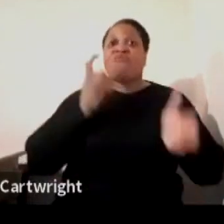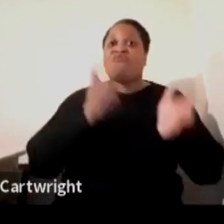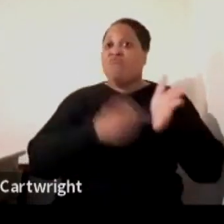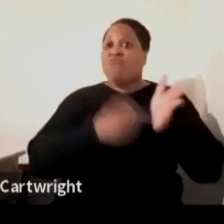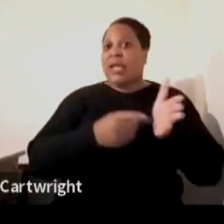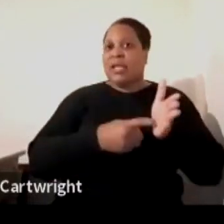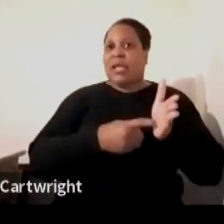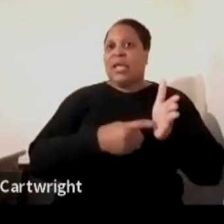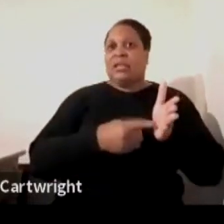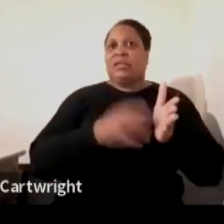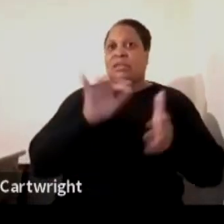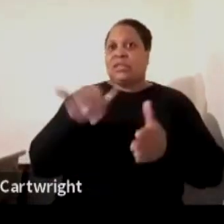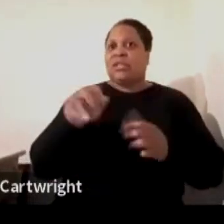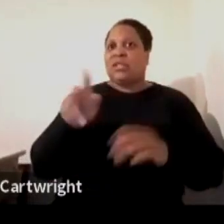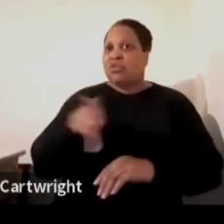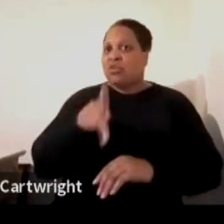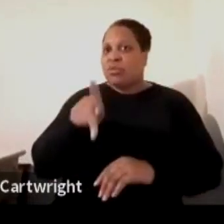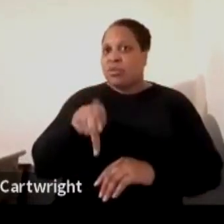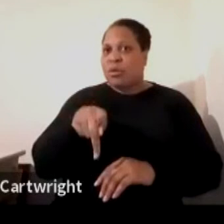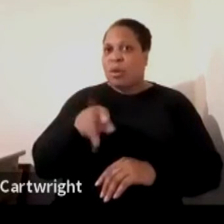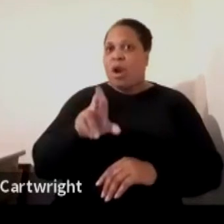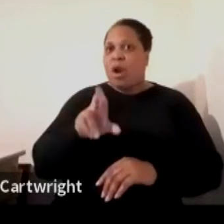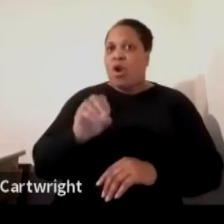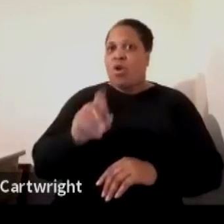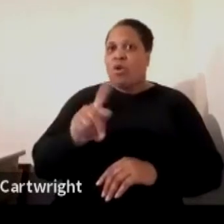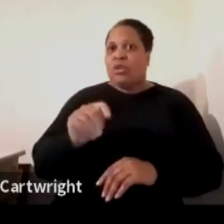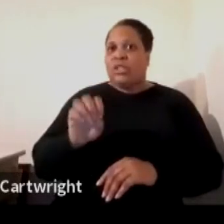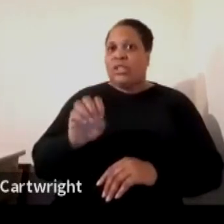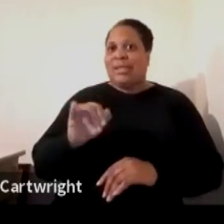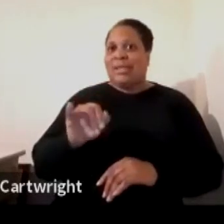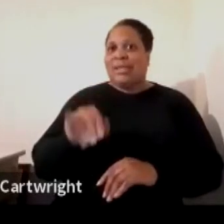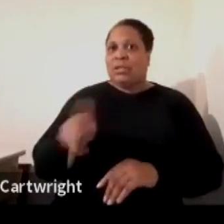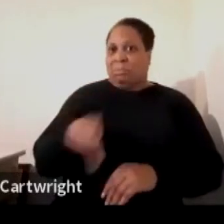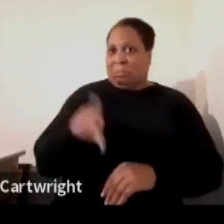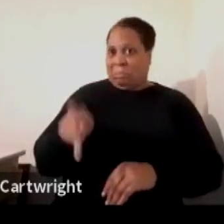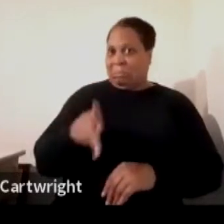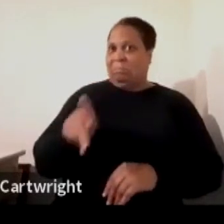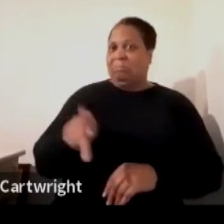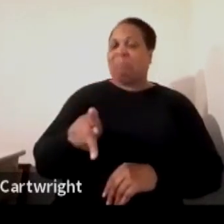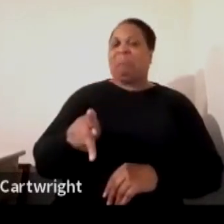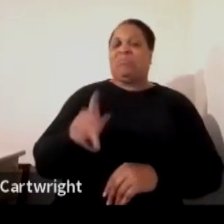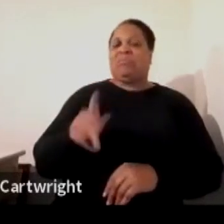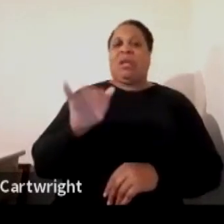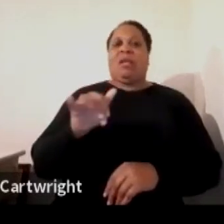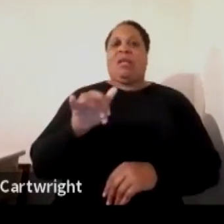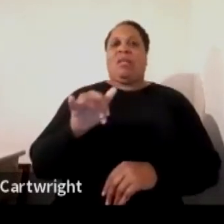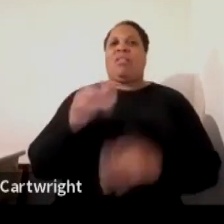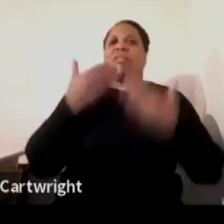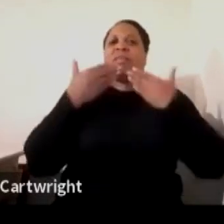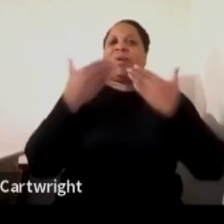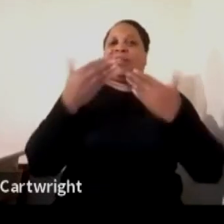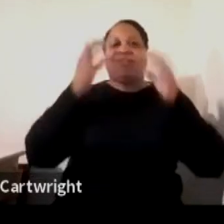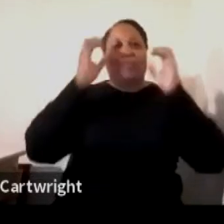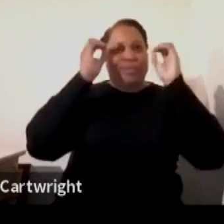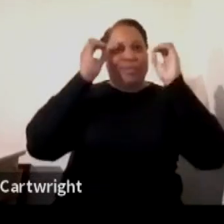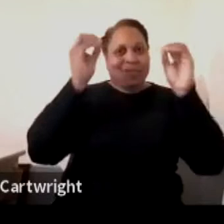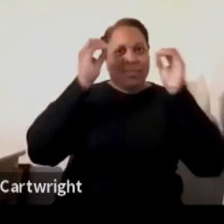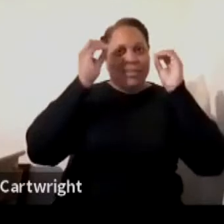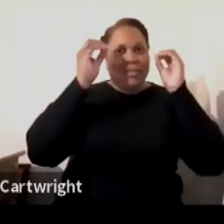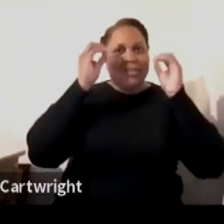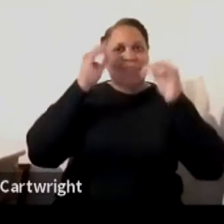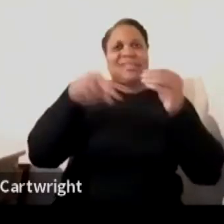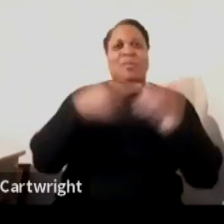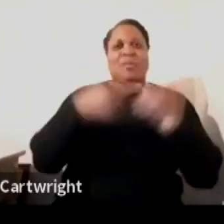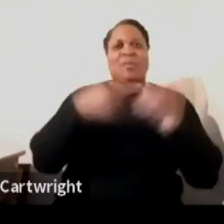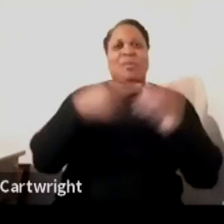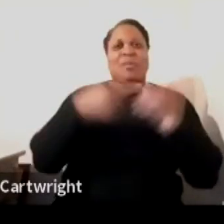Okay, excellent. Thank you. Thank you very much for that education on retractable needles. So let's go back to